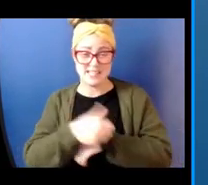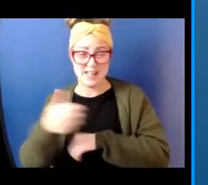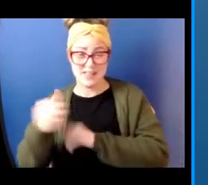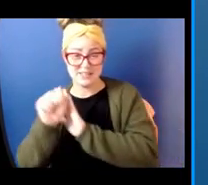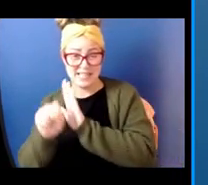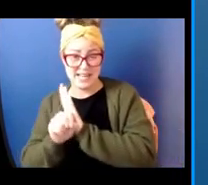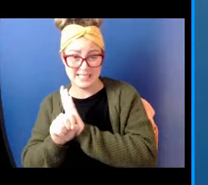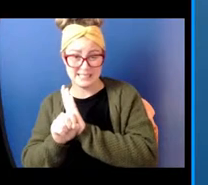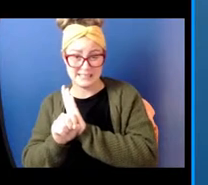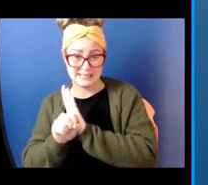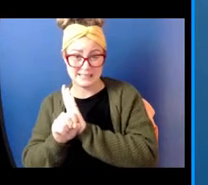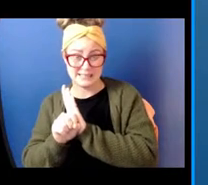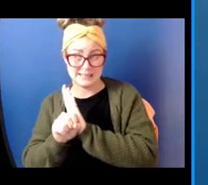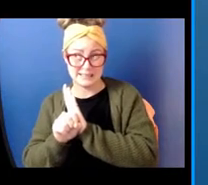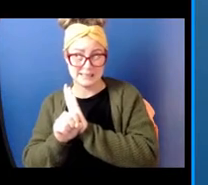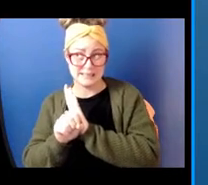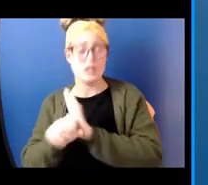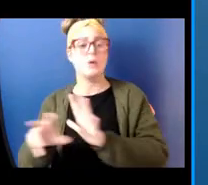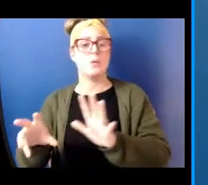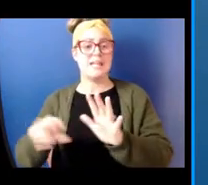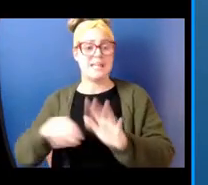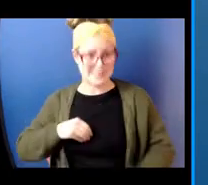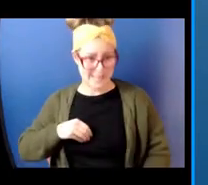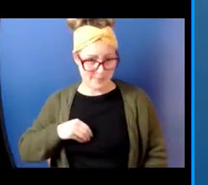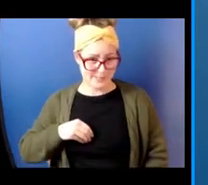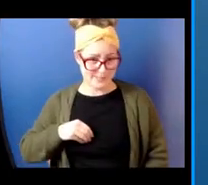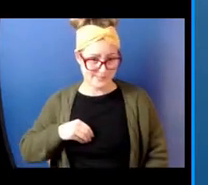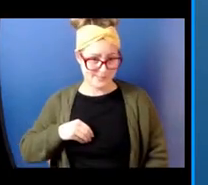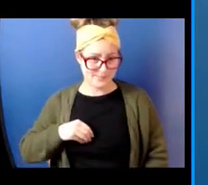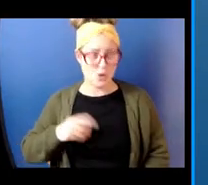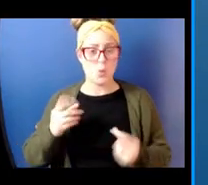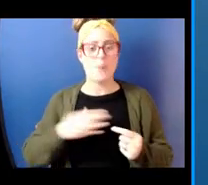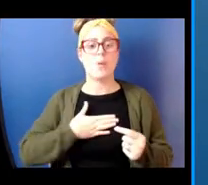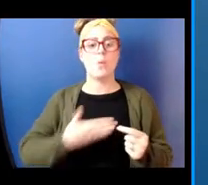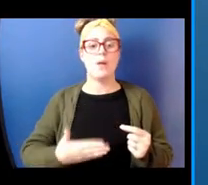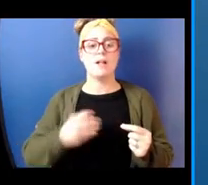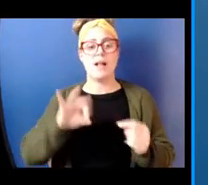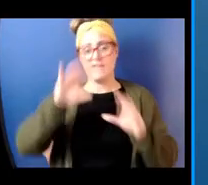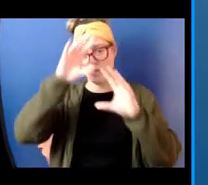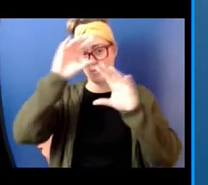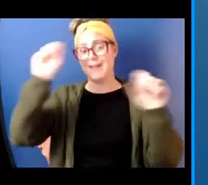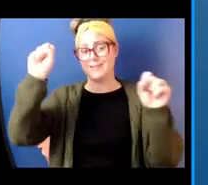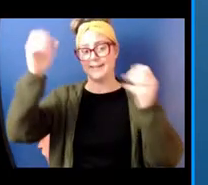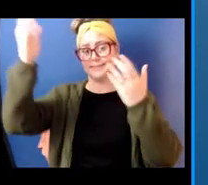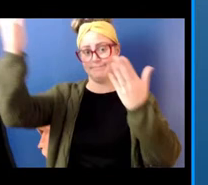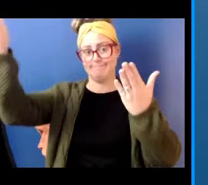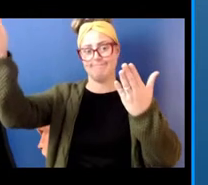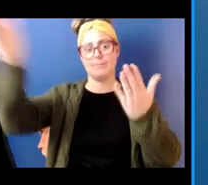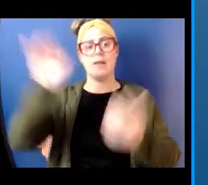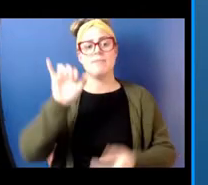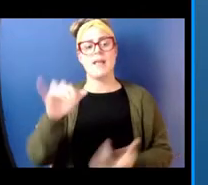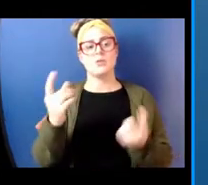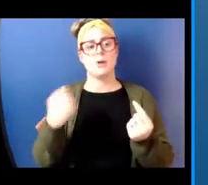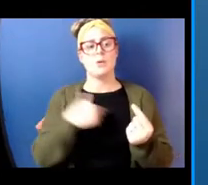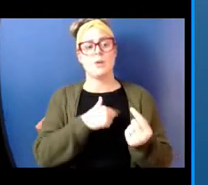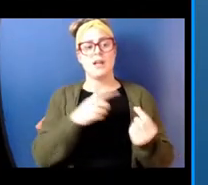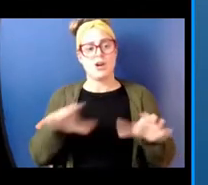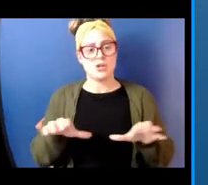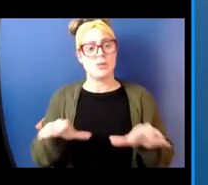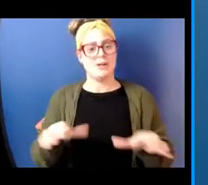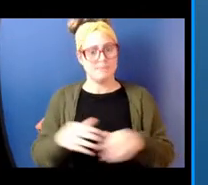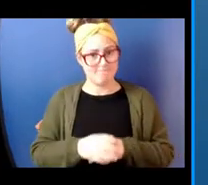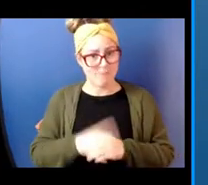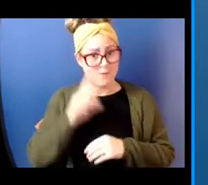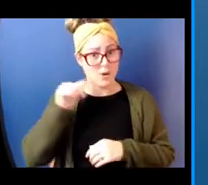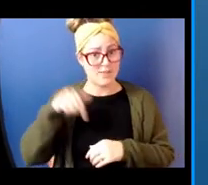that and accept what the will of the president is and that is what we are here to do um for this committee